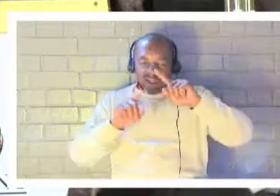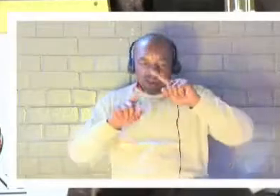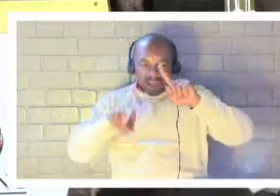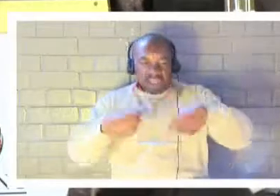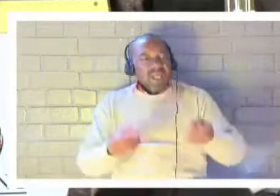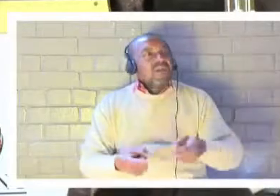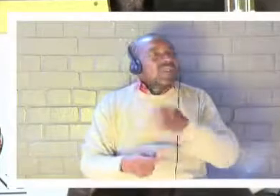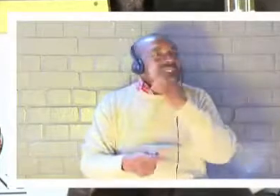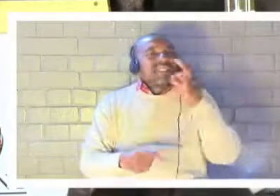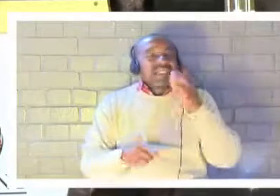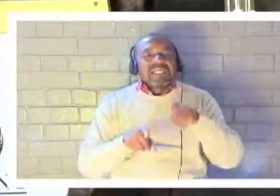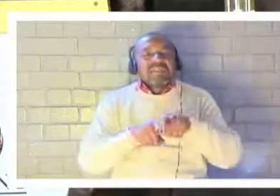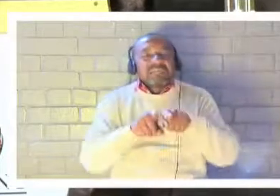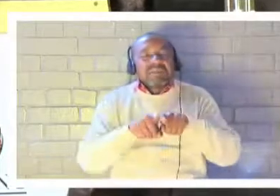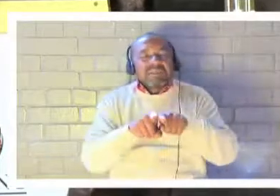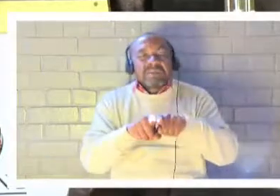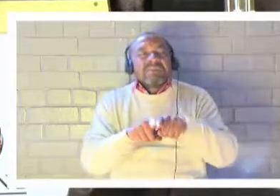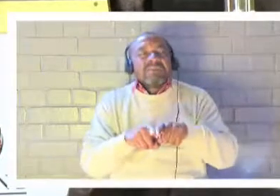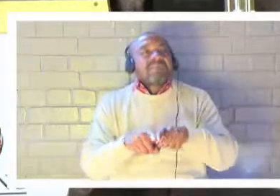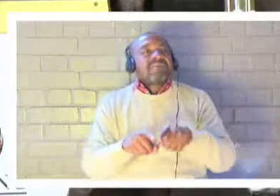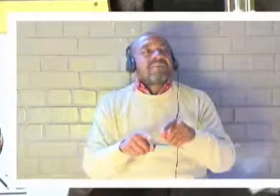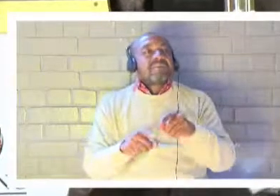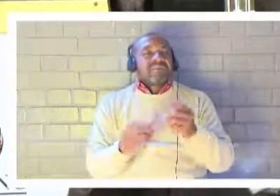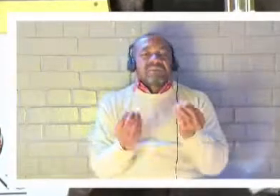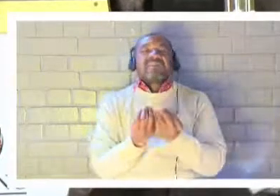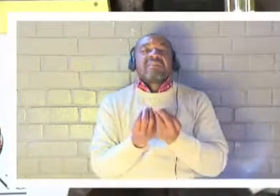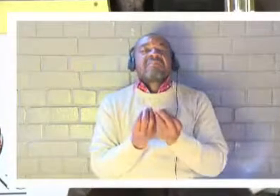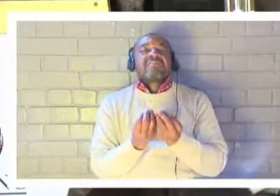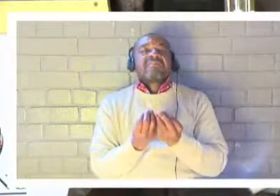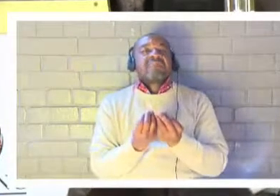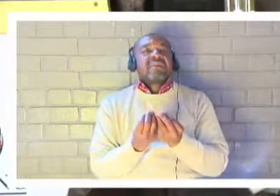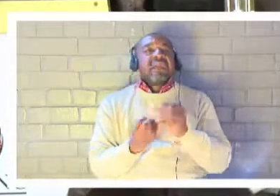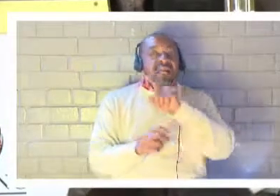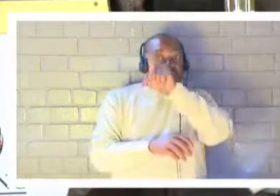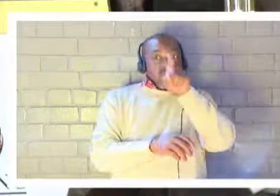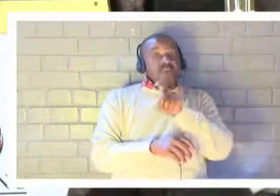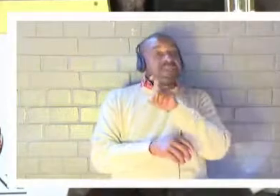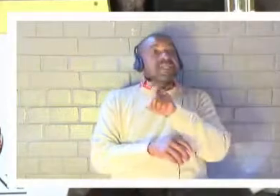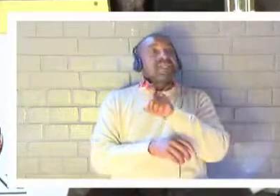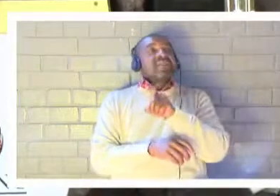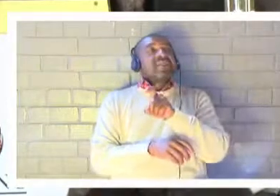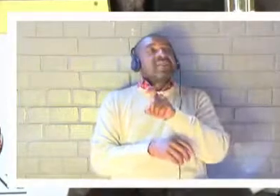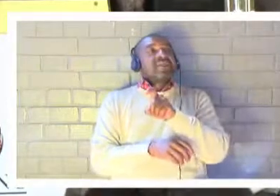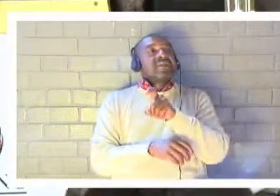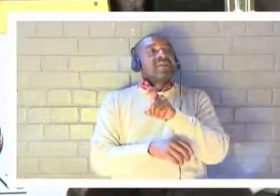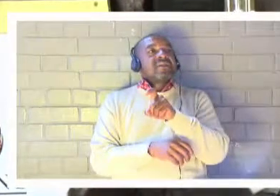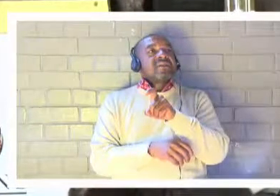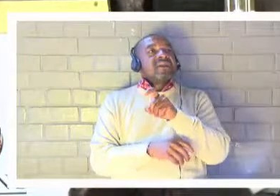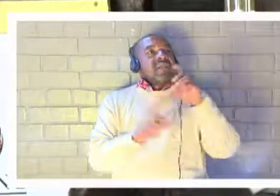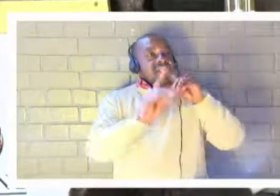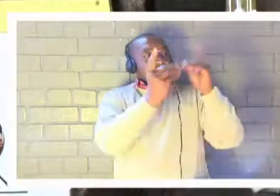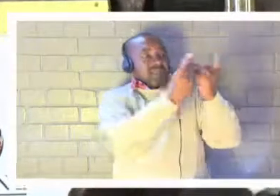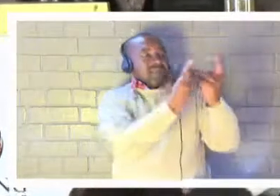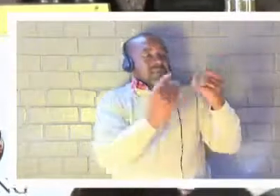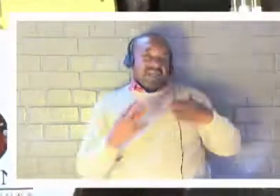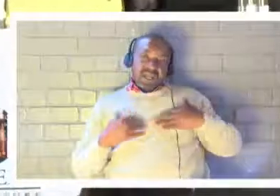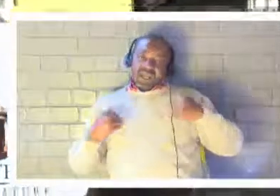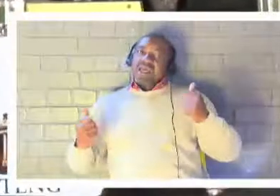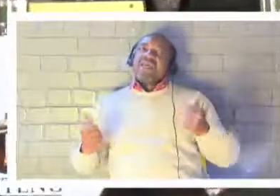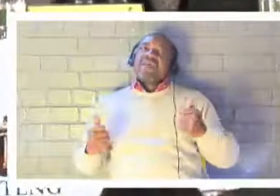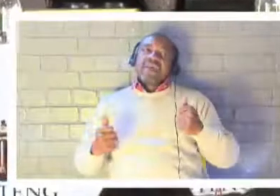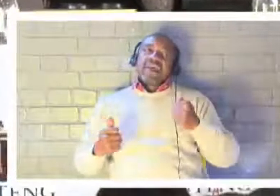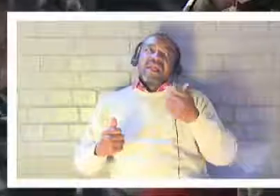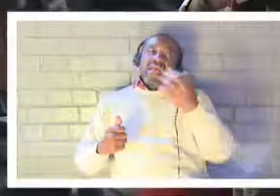what other colleagues have just said. Based on the question, if the Department of Health has